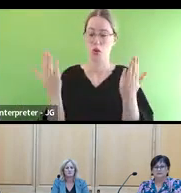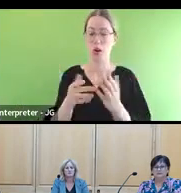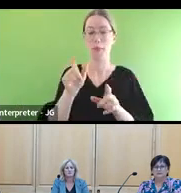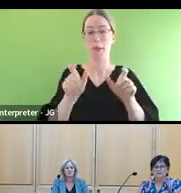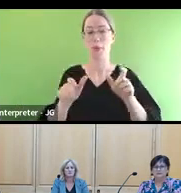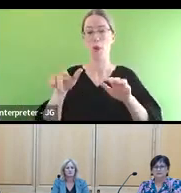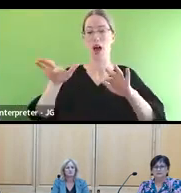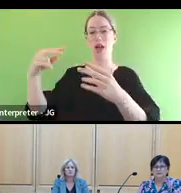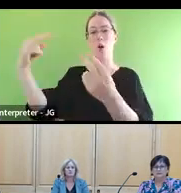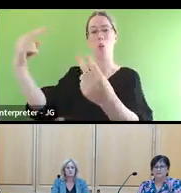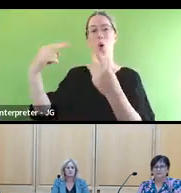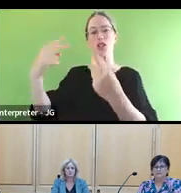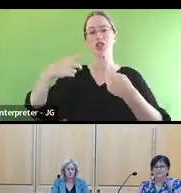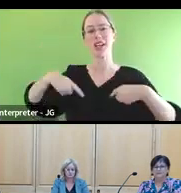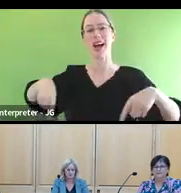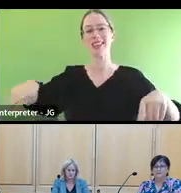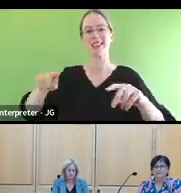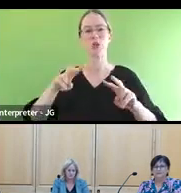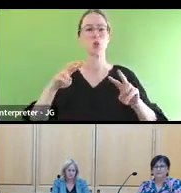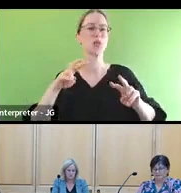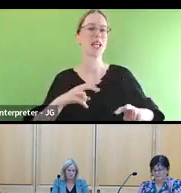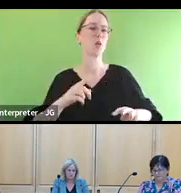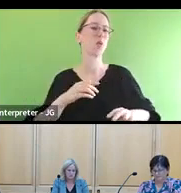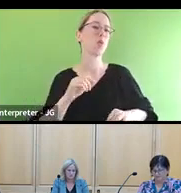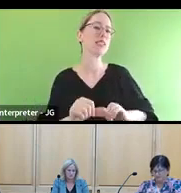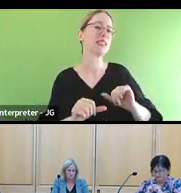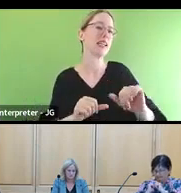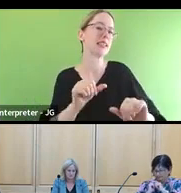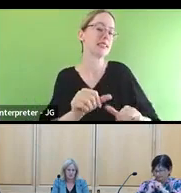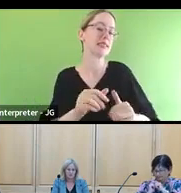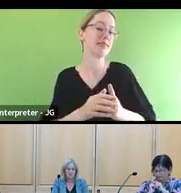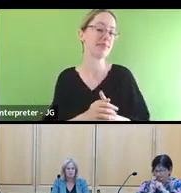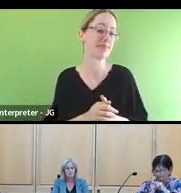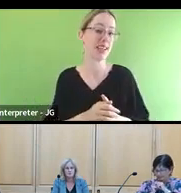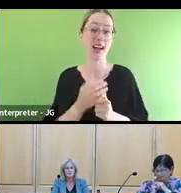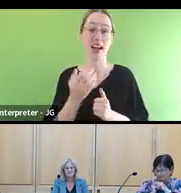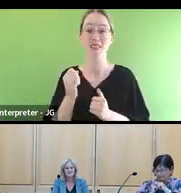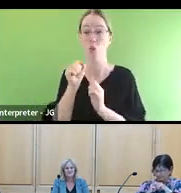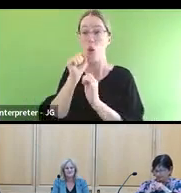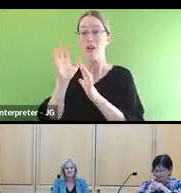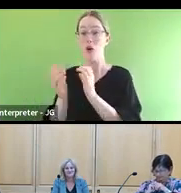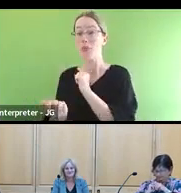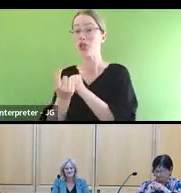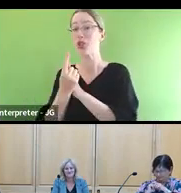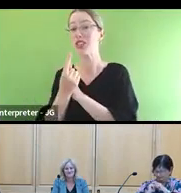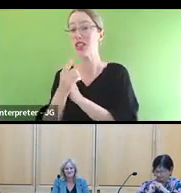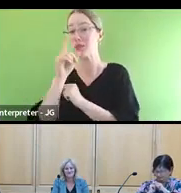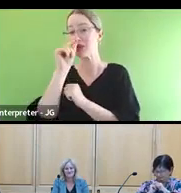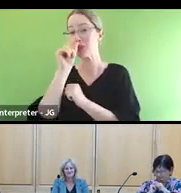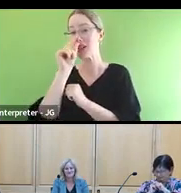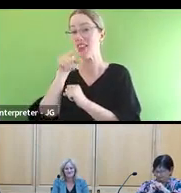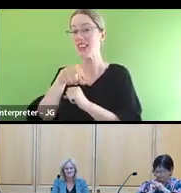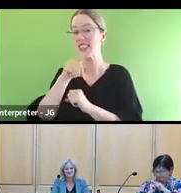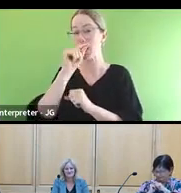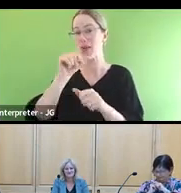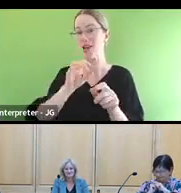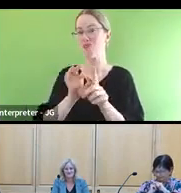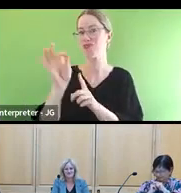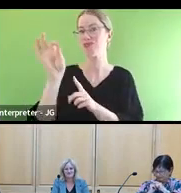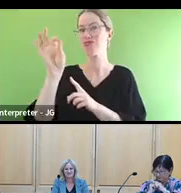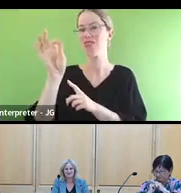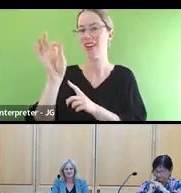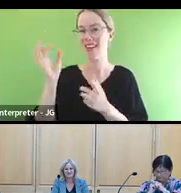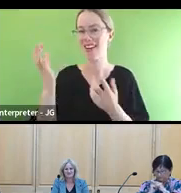out there that they're watching us to see what we're going to do, and we have this wonderful chance to be able to make this the best that we can.